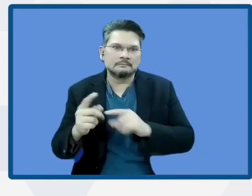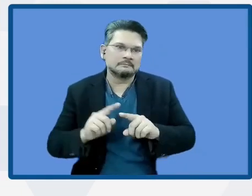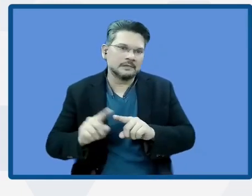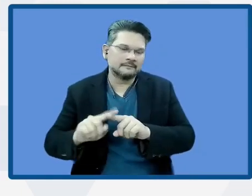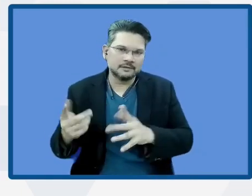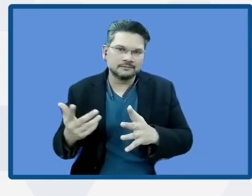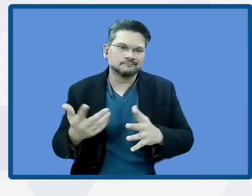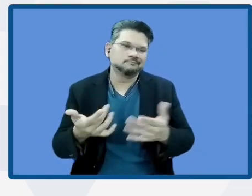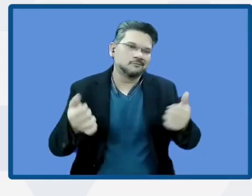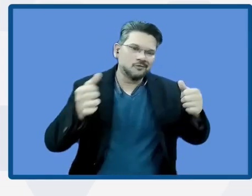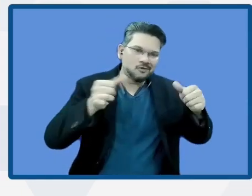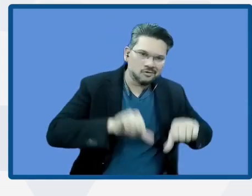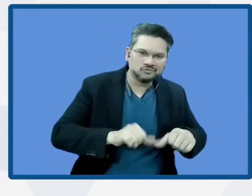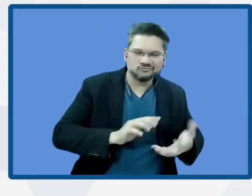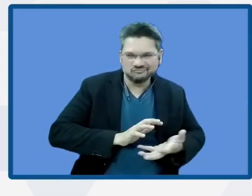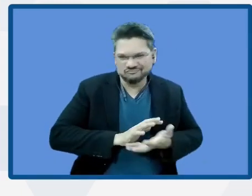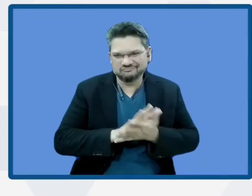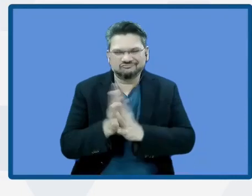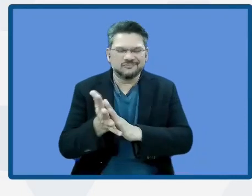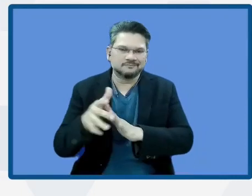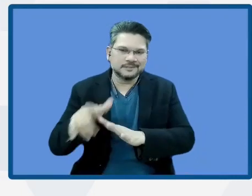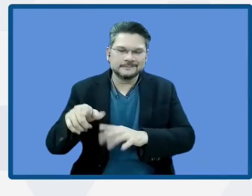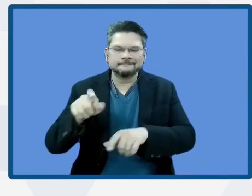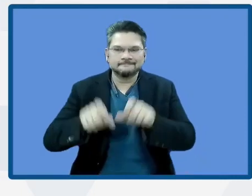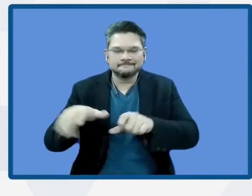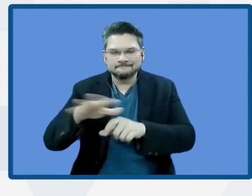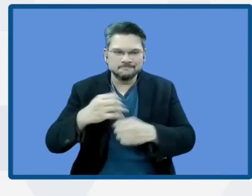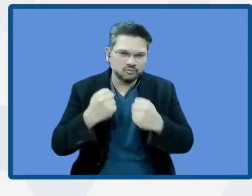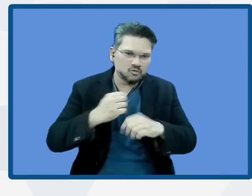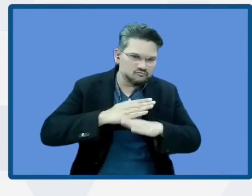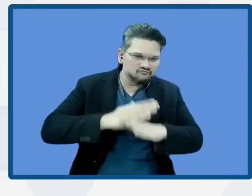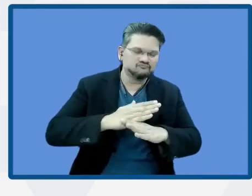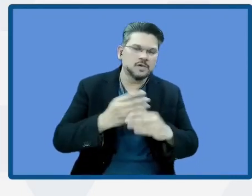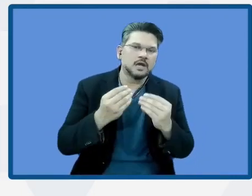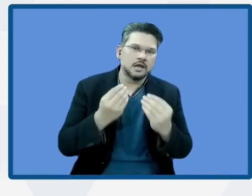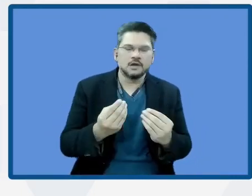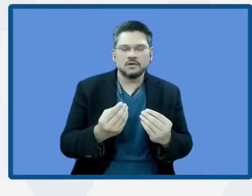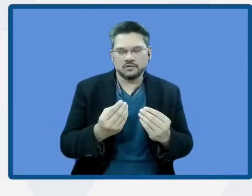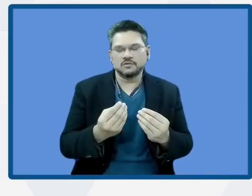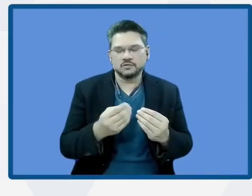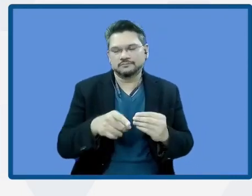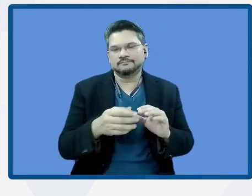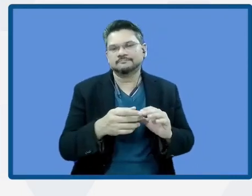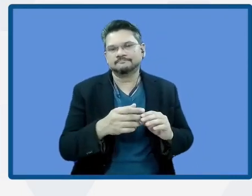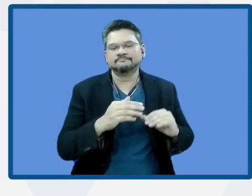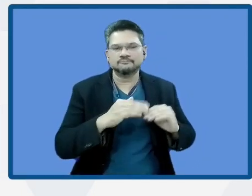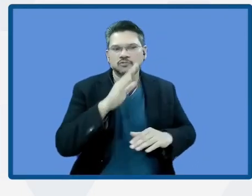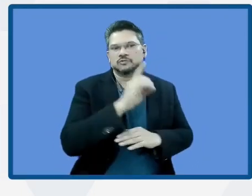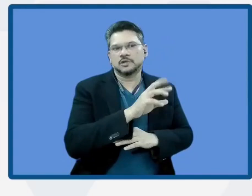the resilience of community. It's a means of articulation between disaster risk management and climate